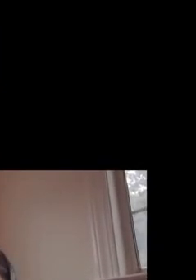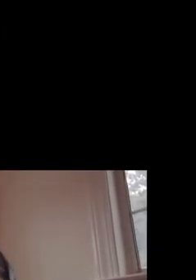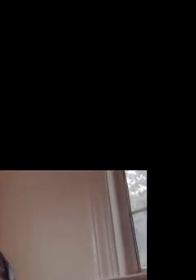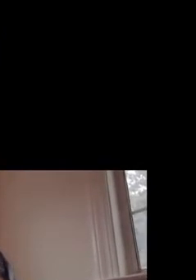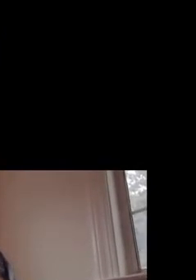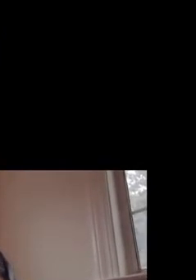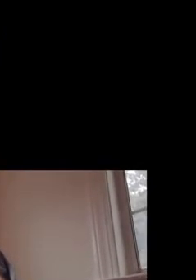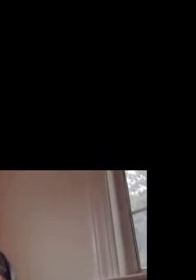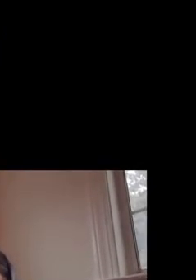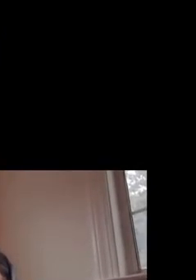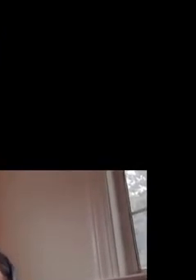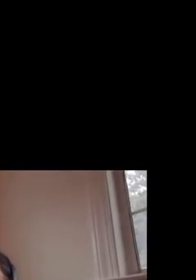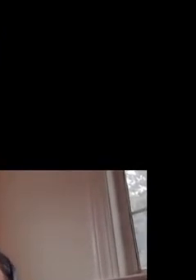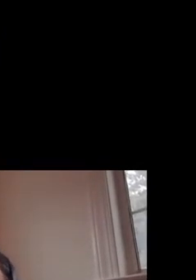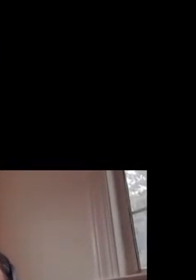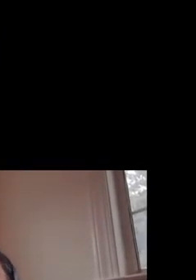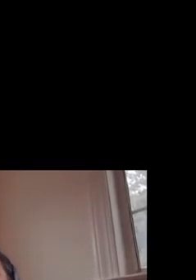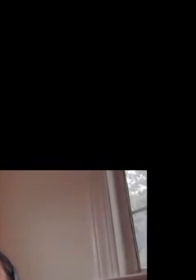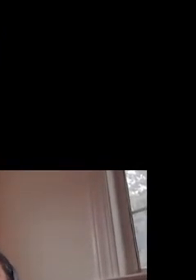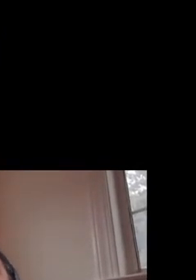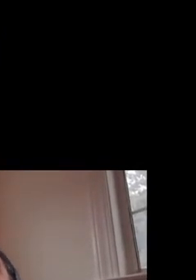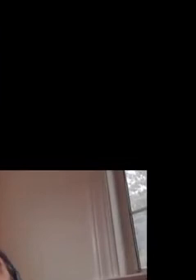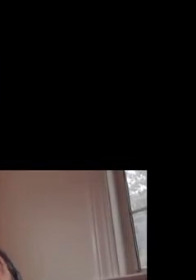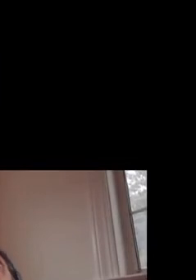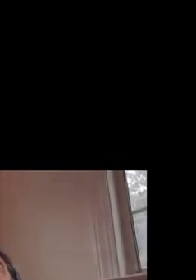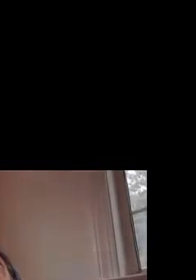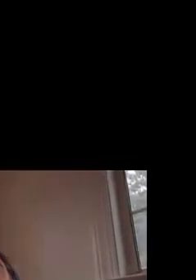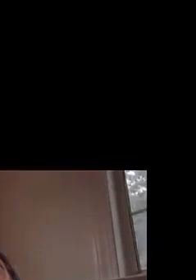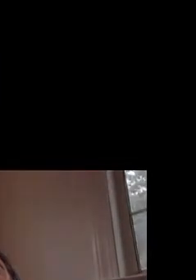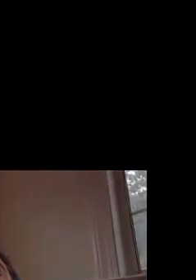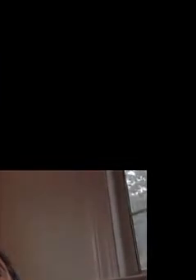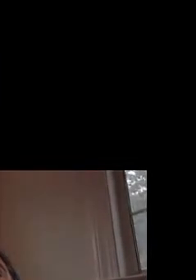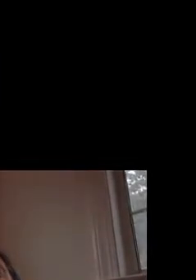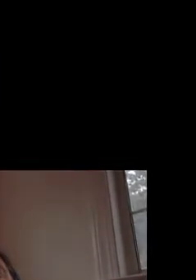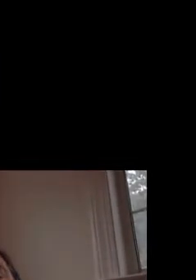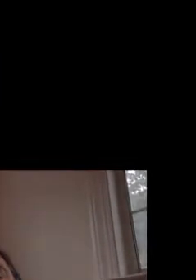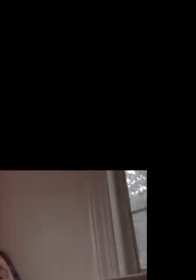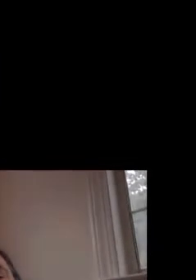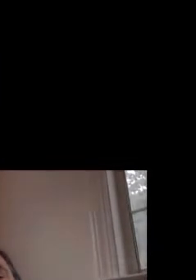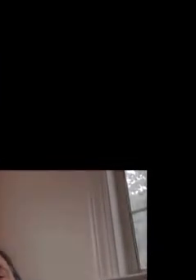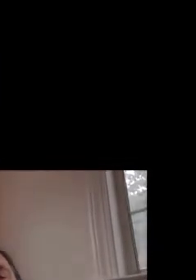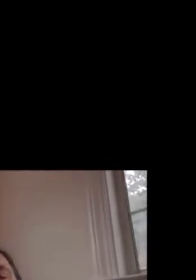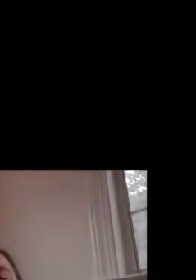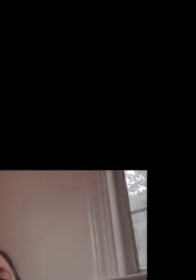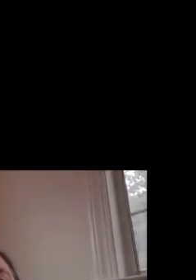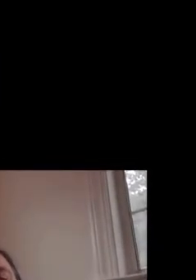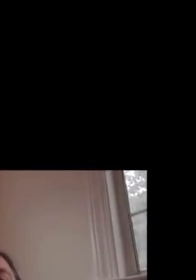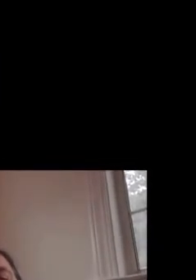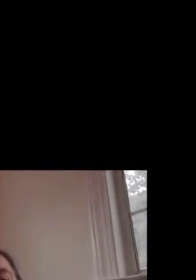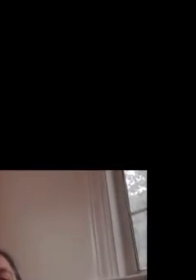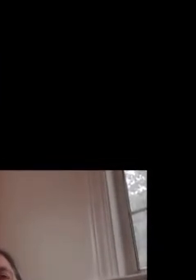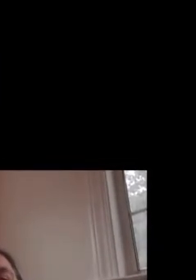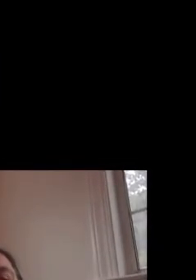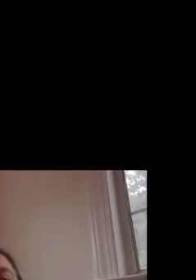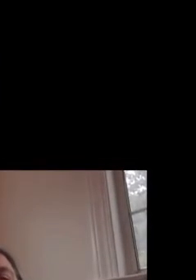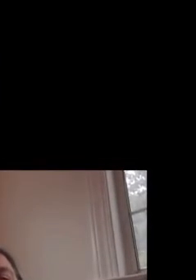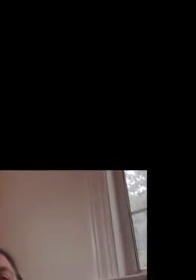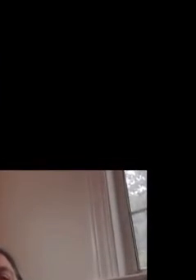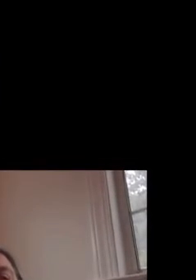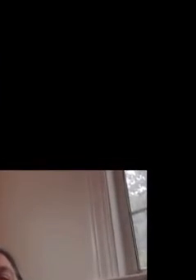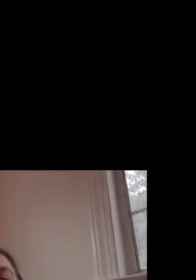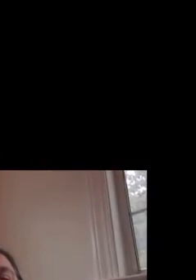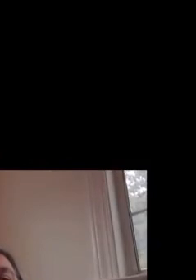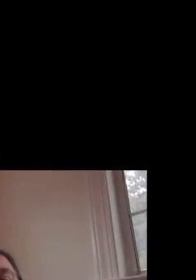later made some recommendations. So that was a concern, I think, that came from the